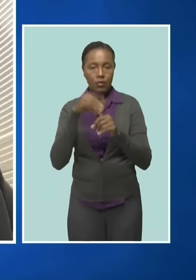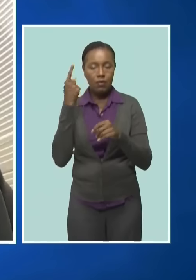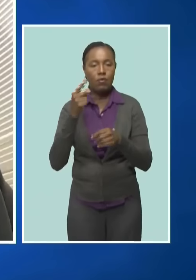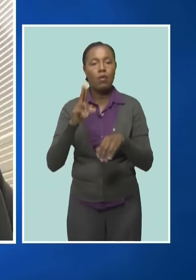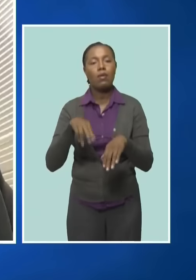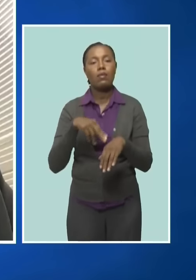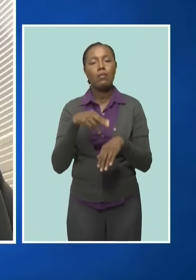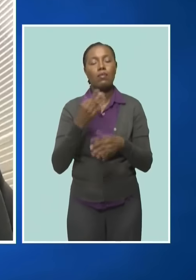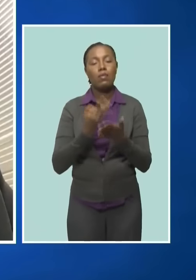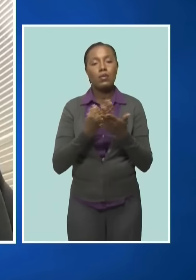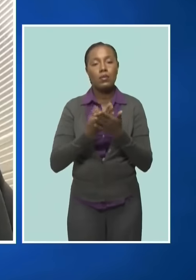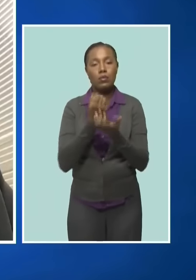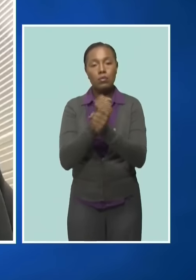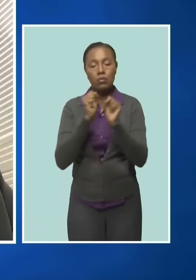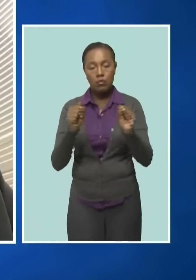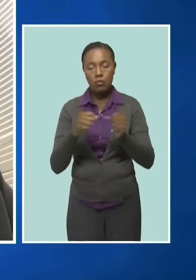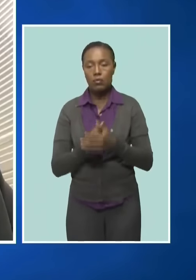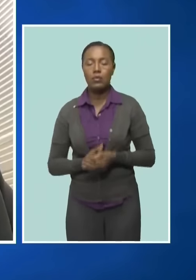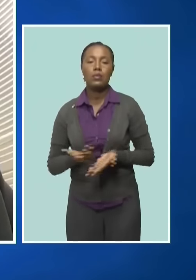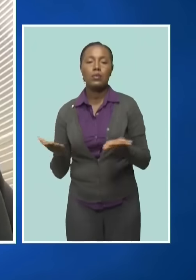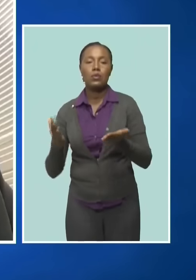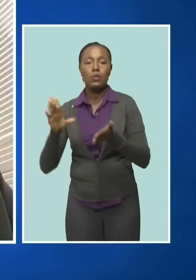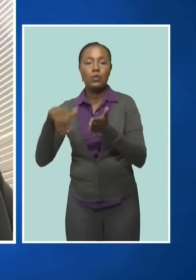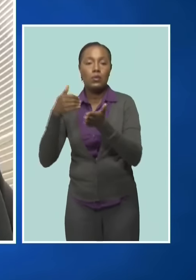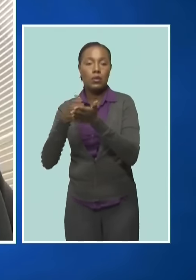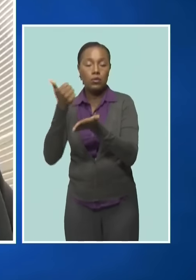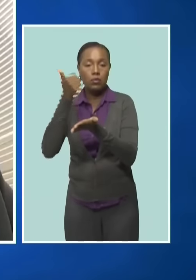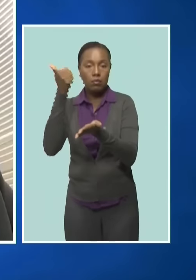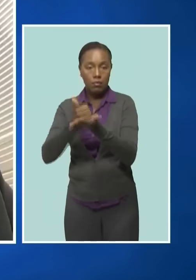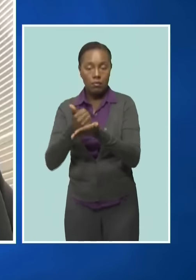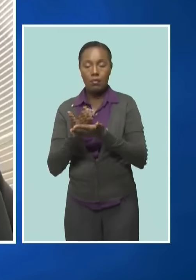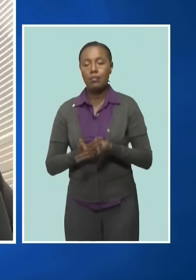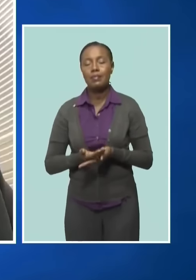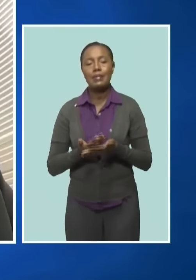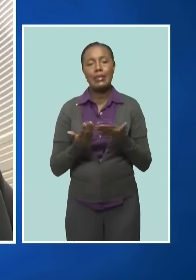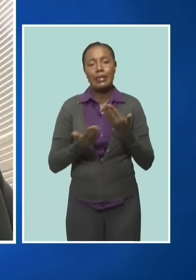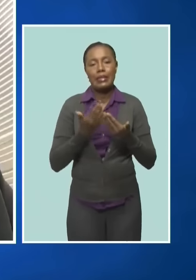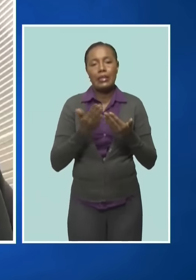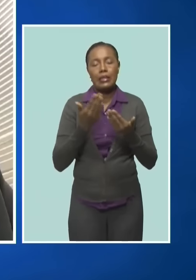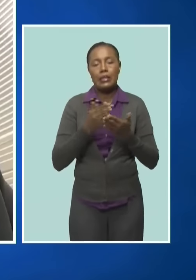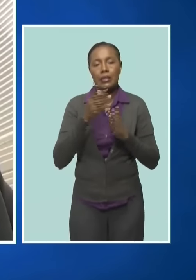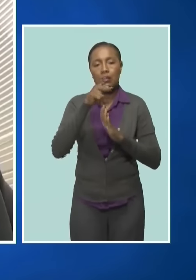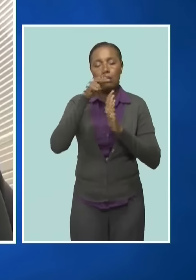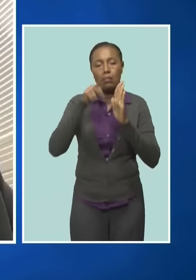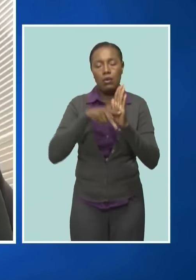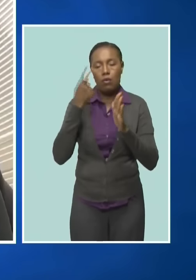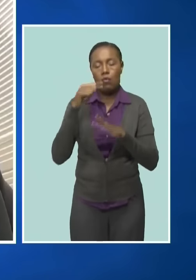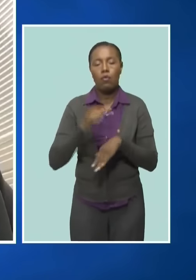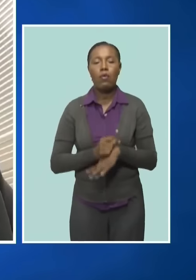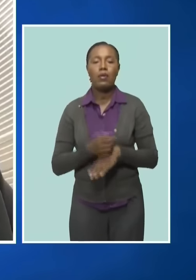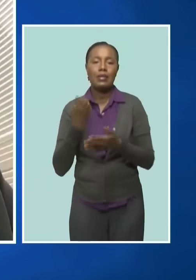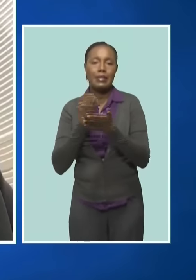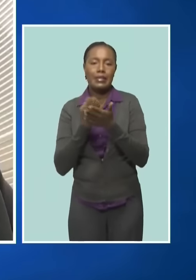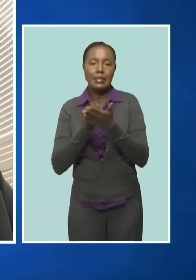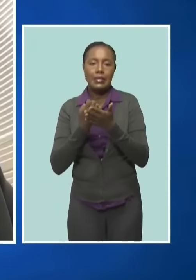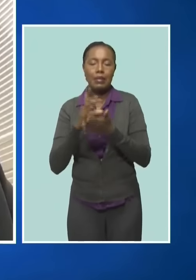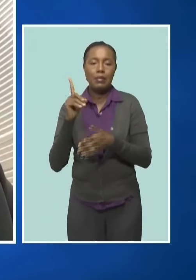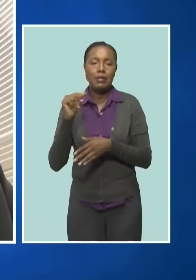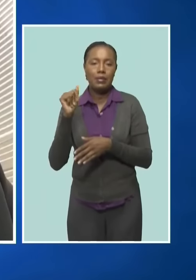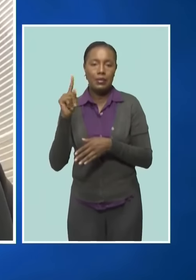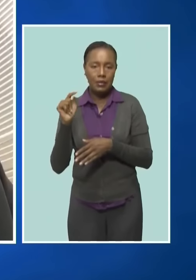investor optimism, major central banks will pivot to a monetary easing policy after economic data confirmed a disinflationary